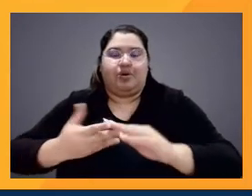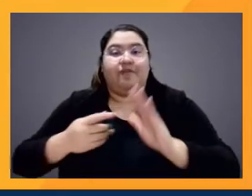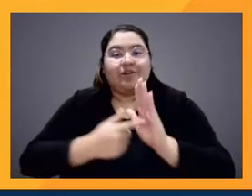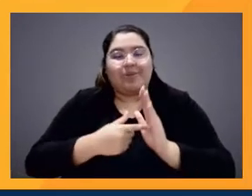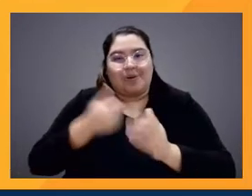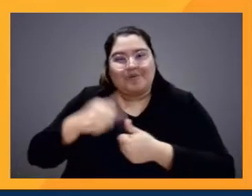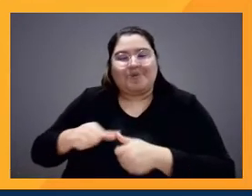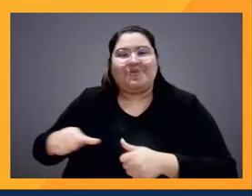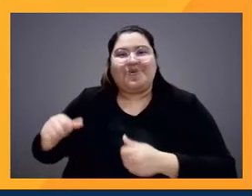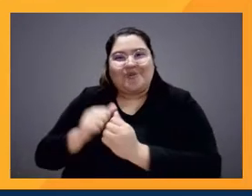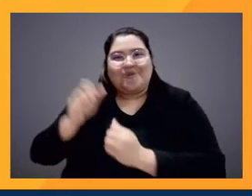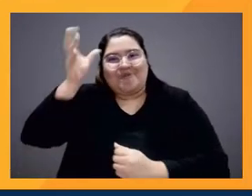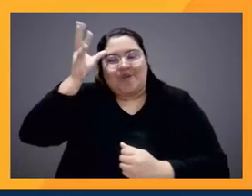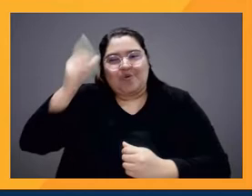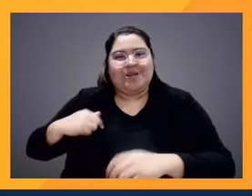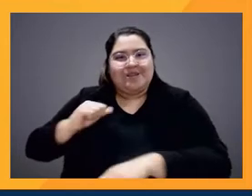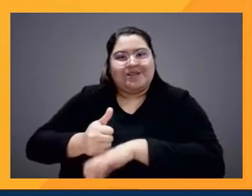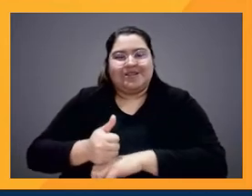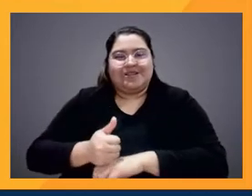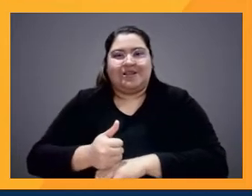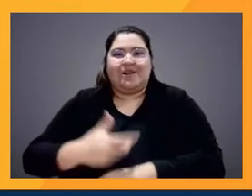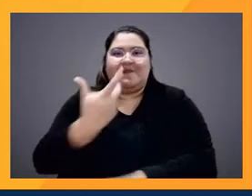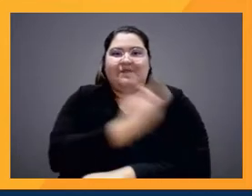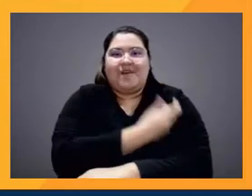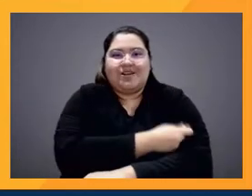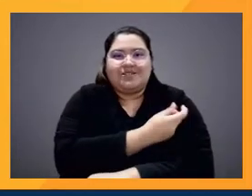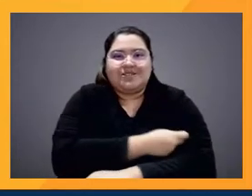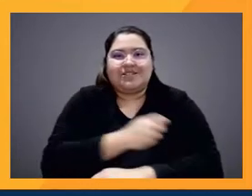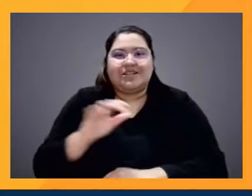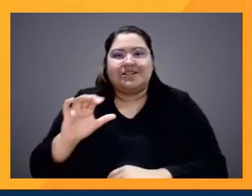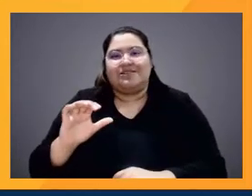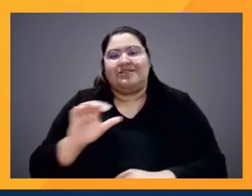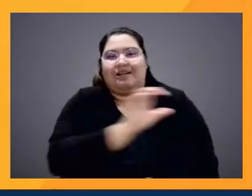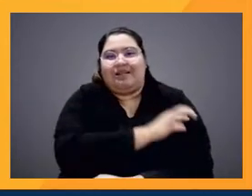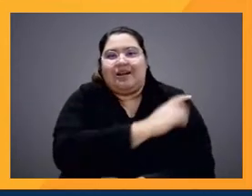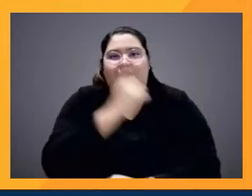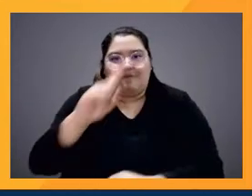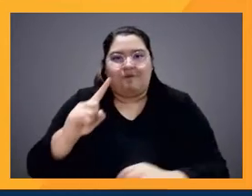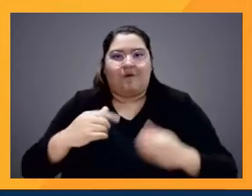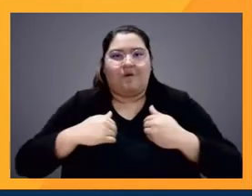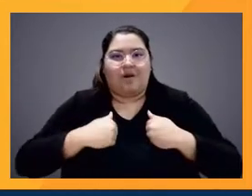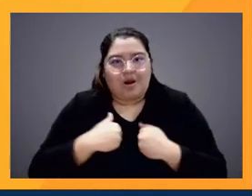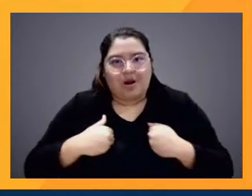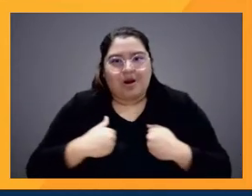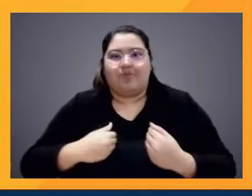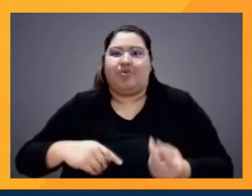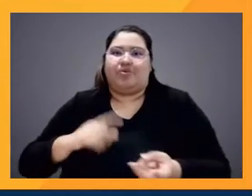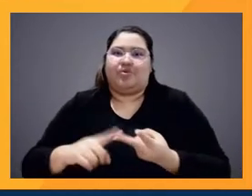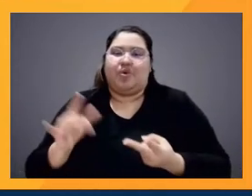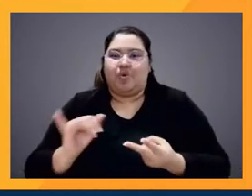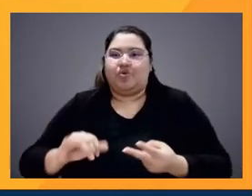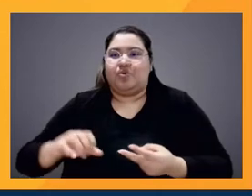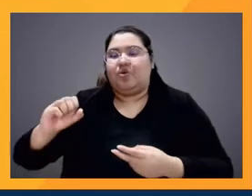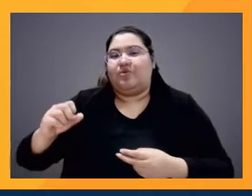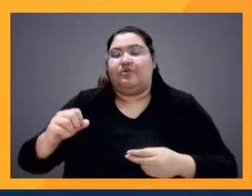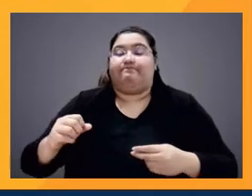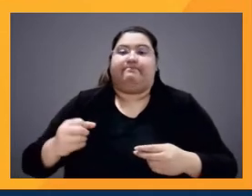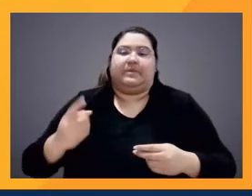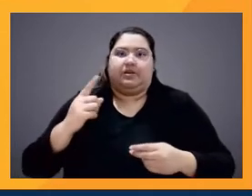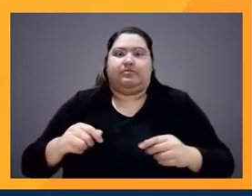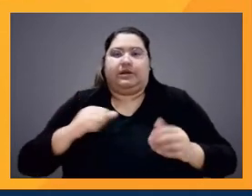wealth for themselves and their families and their workforce and their communities. And so I loved that interaction with businesses